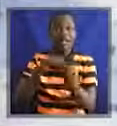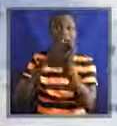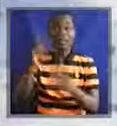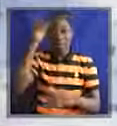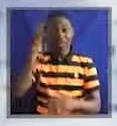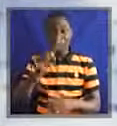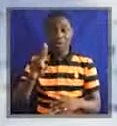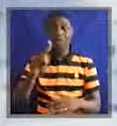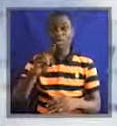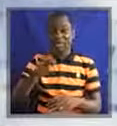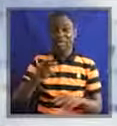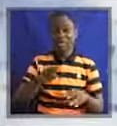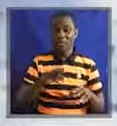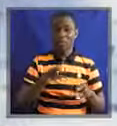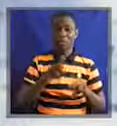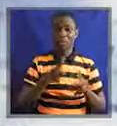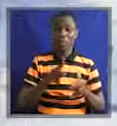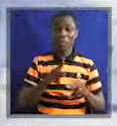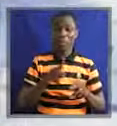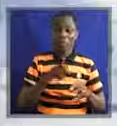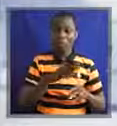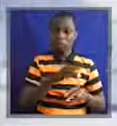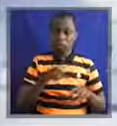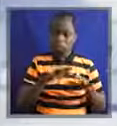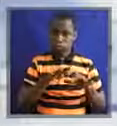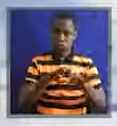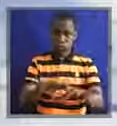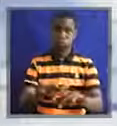bebree ɛde ama wɔn meda papa a wotie me hwɛ